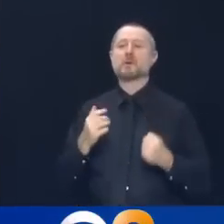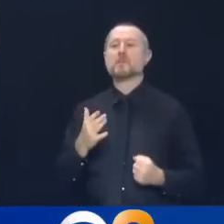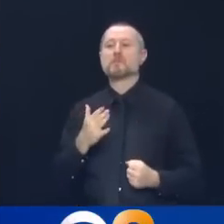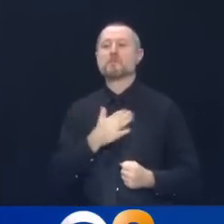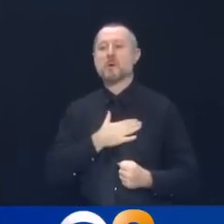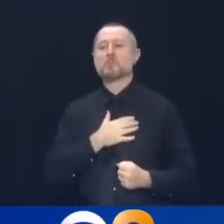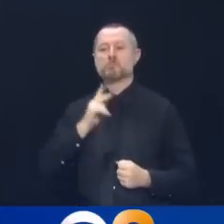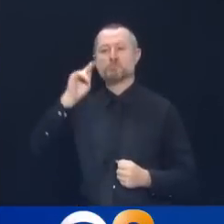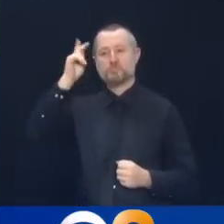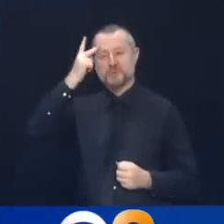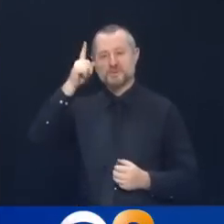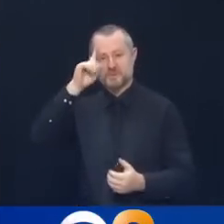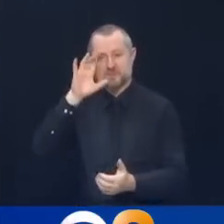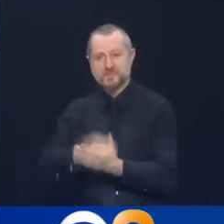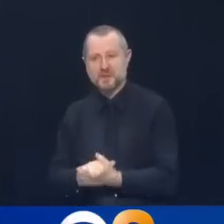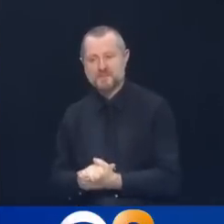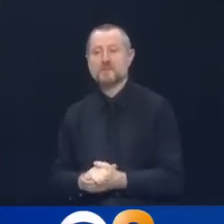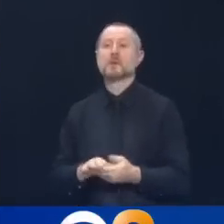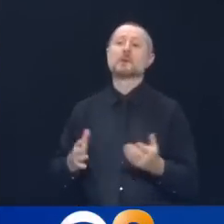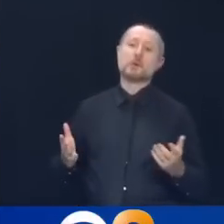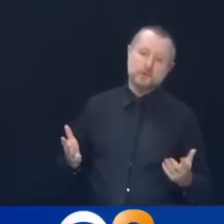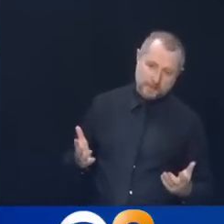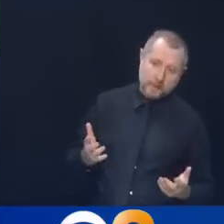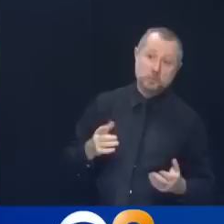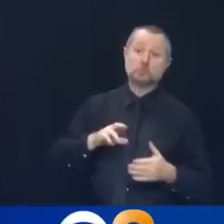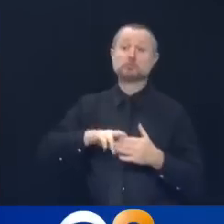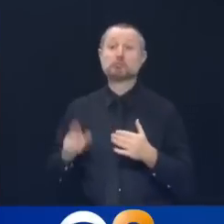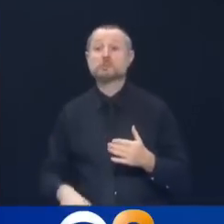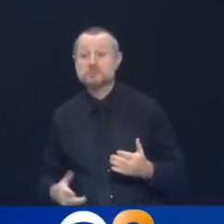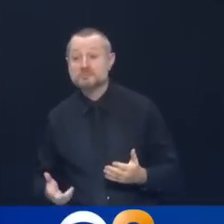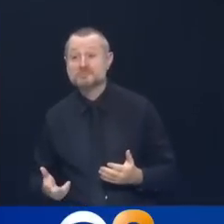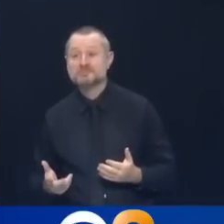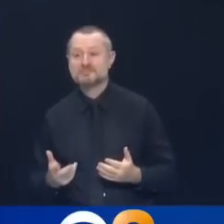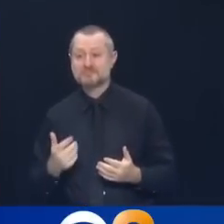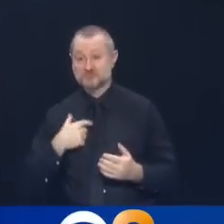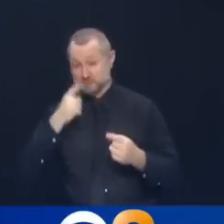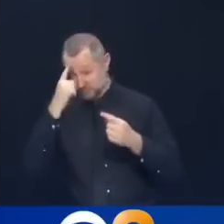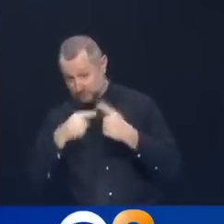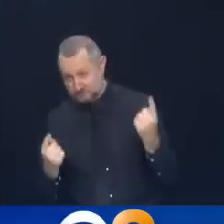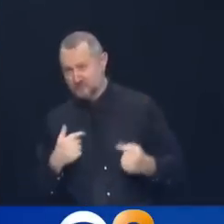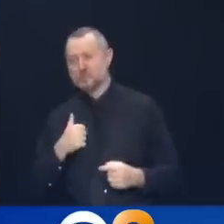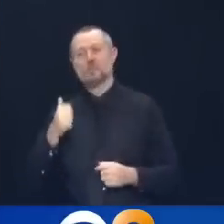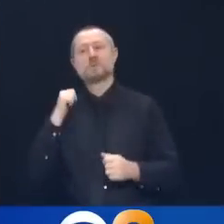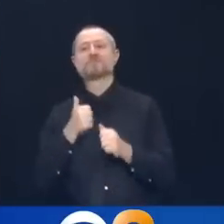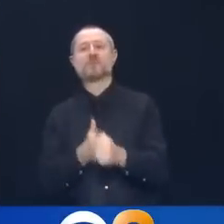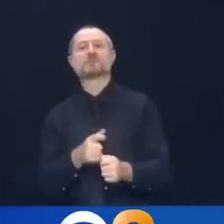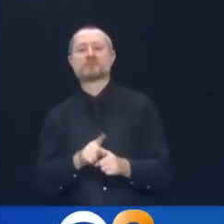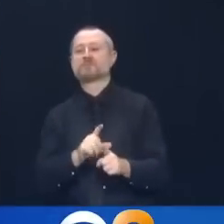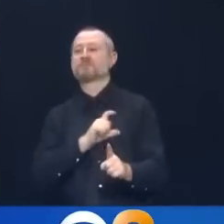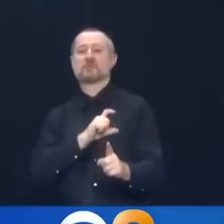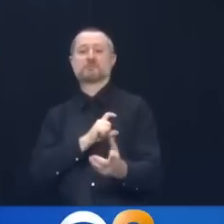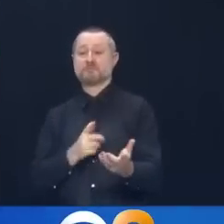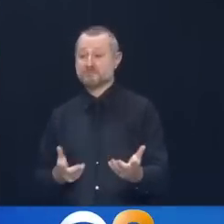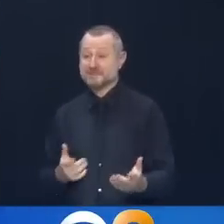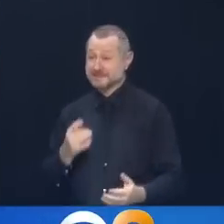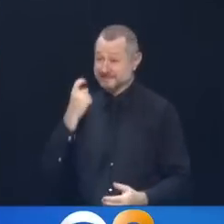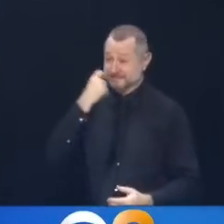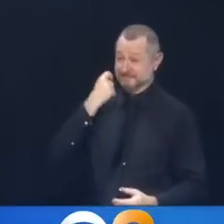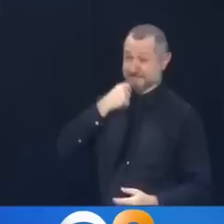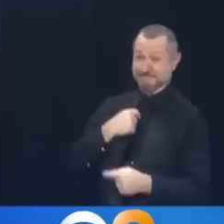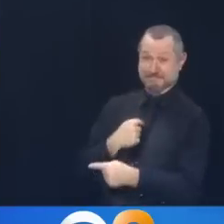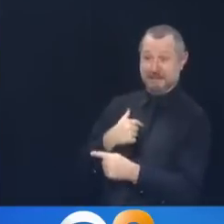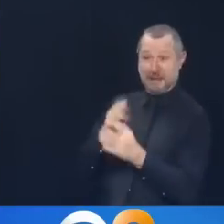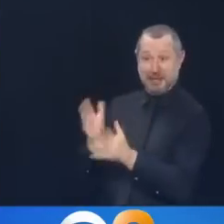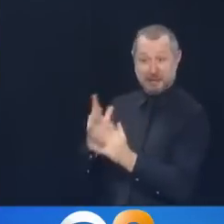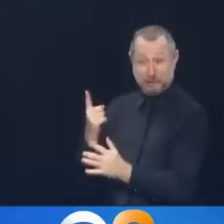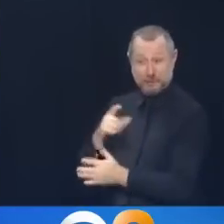and therefore, I don't enforce it. Literally, I had a conversation with a law enforcement officer one time